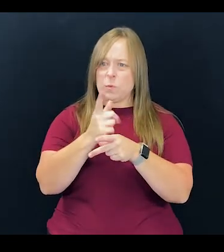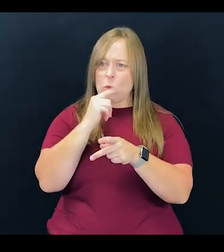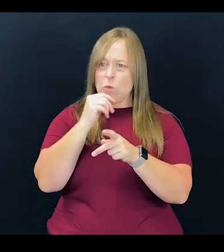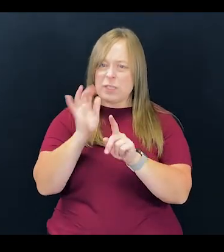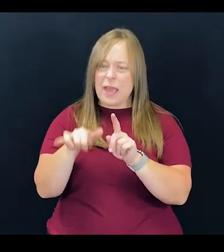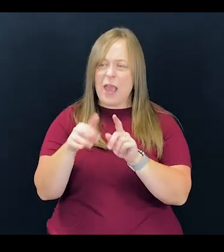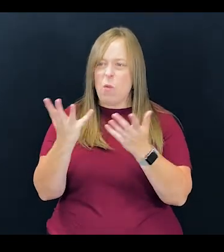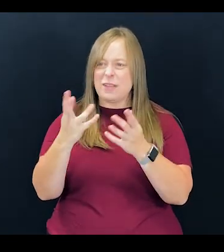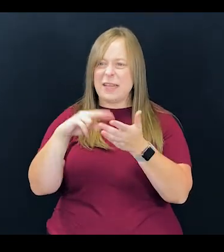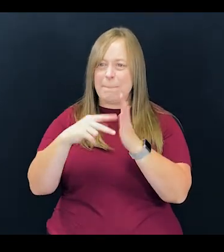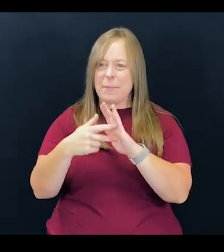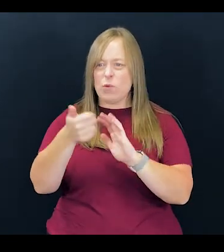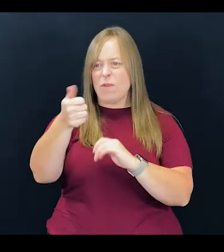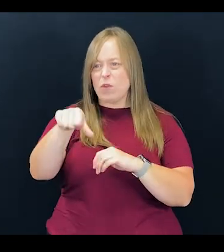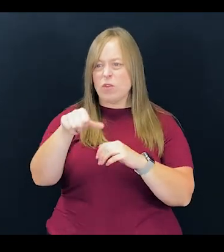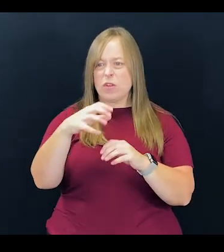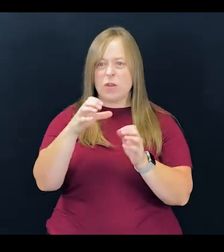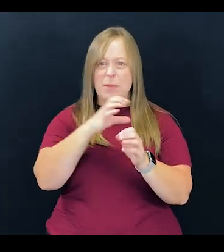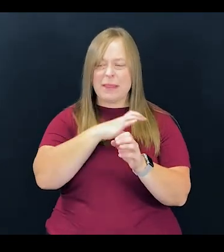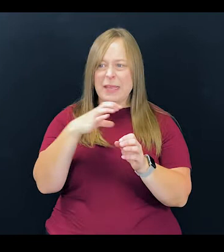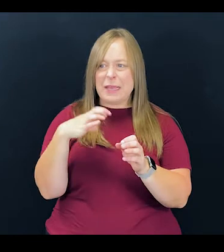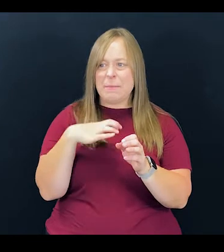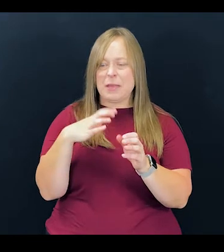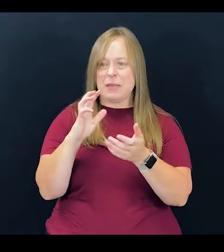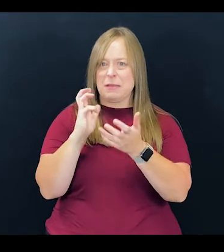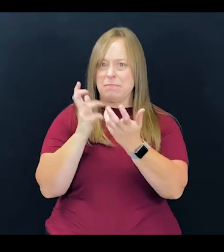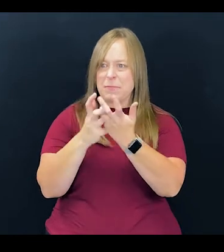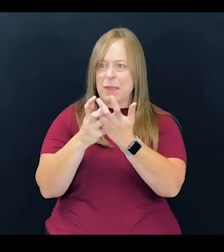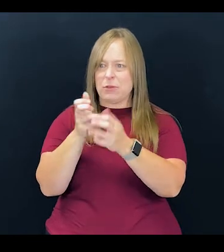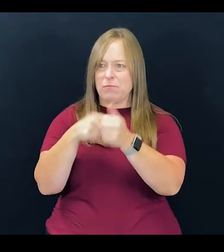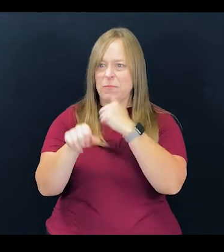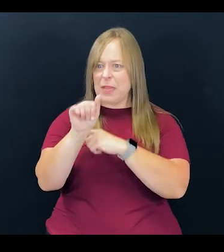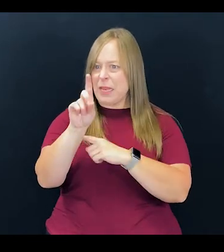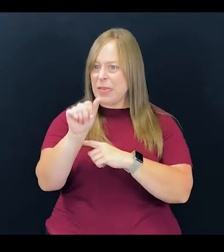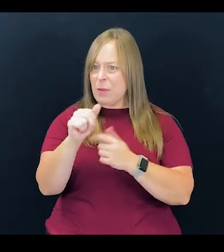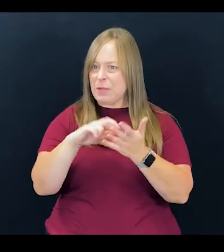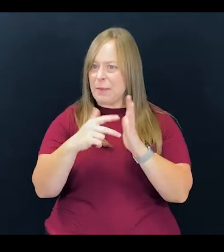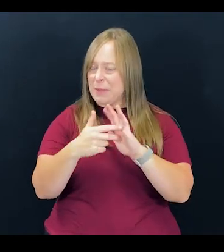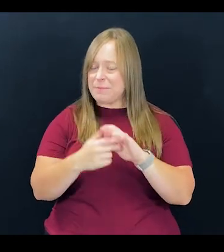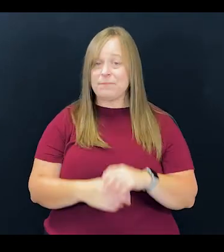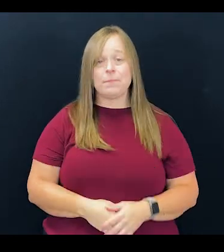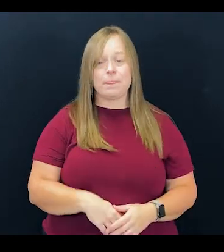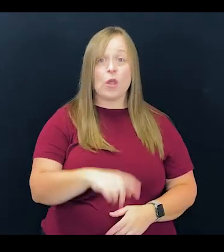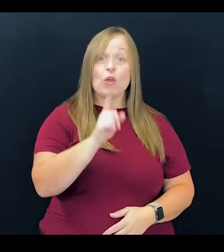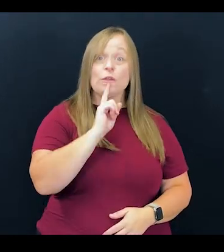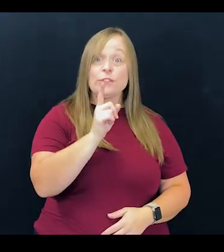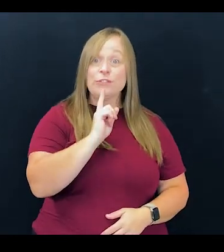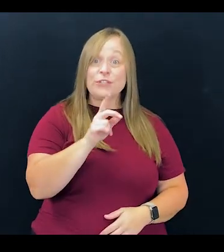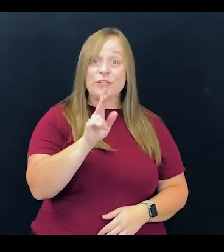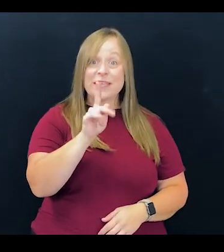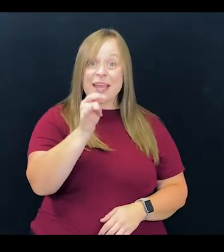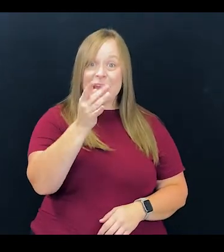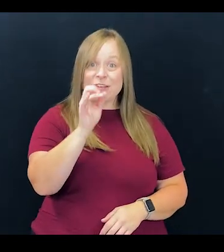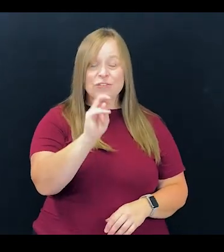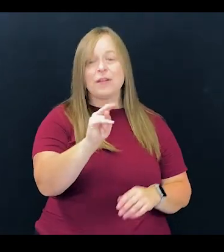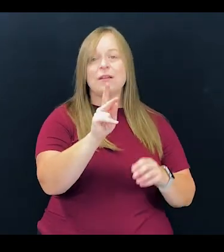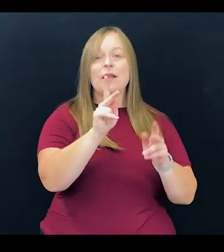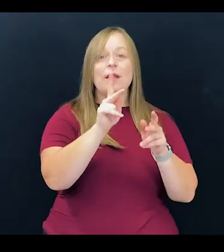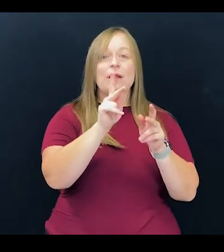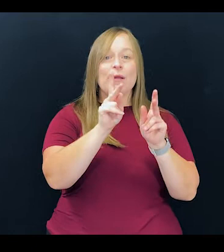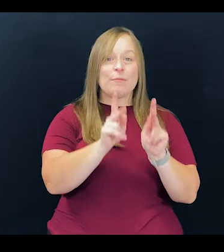is, and we'll talk about this refusal by the committee in terms of an accommodation under the ADA. Sure,